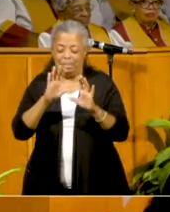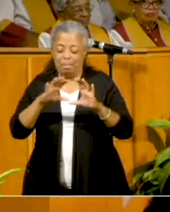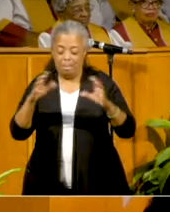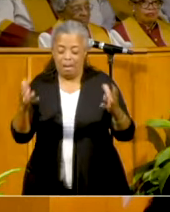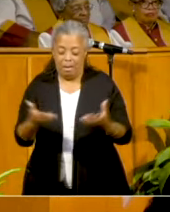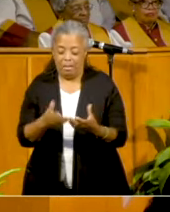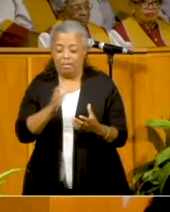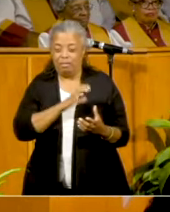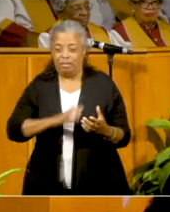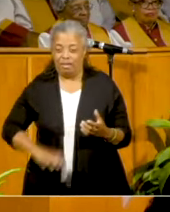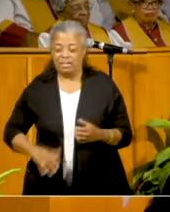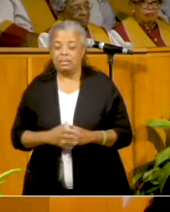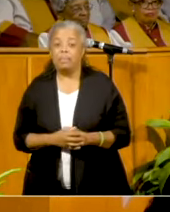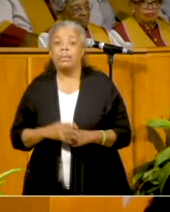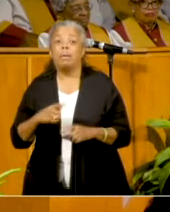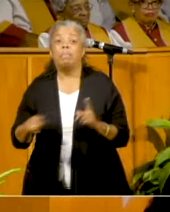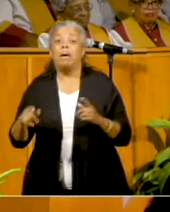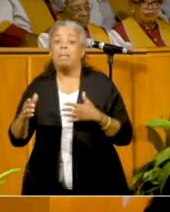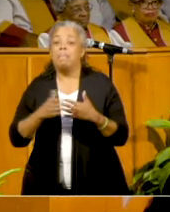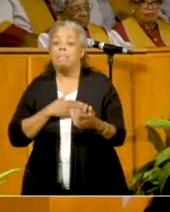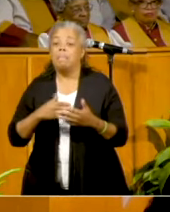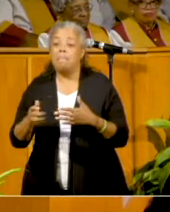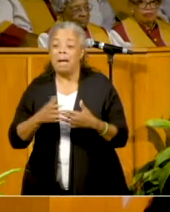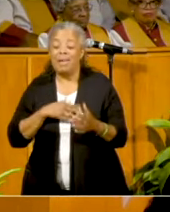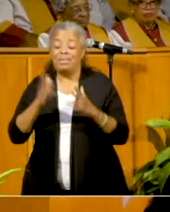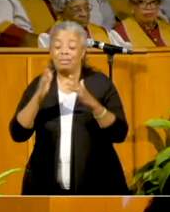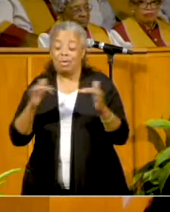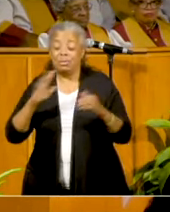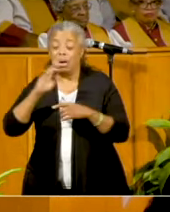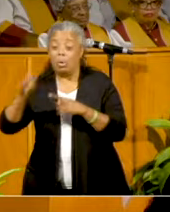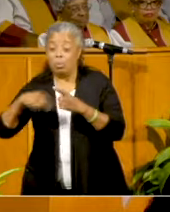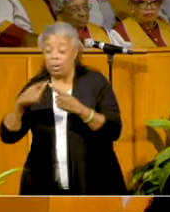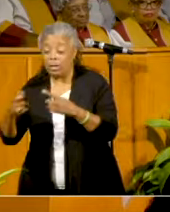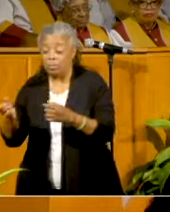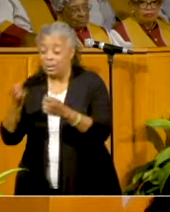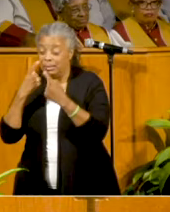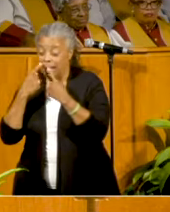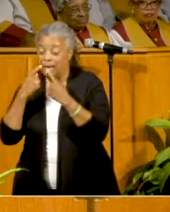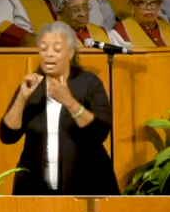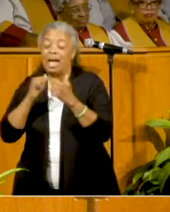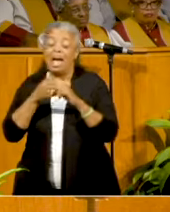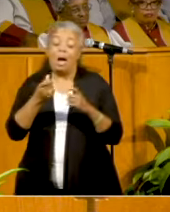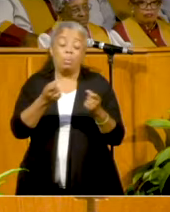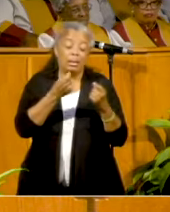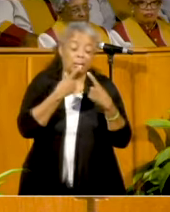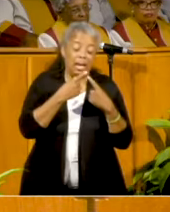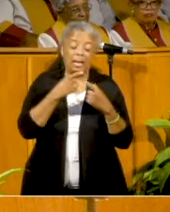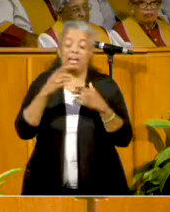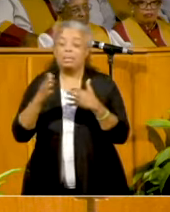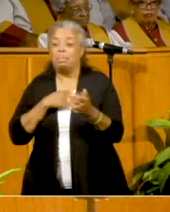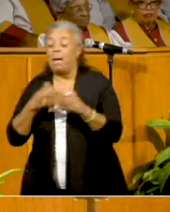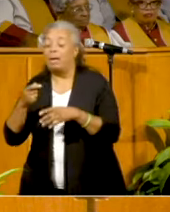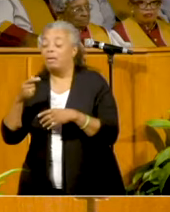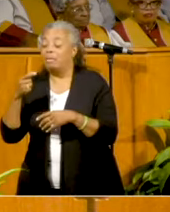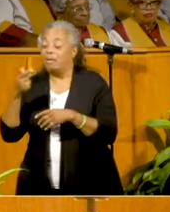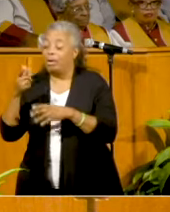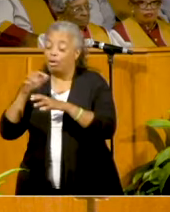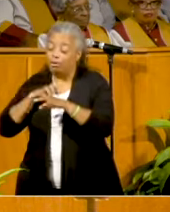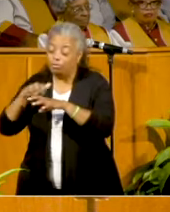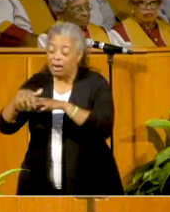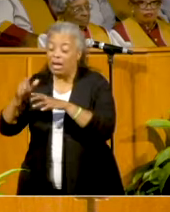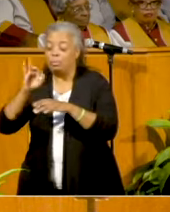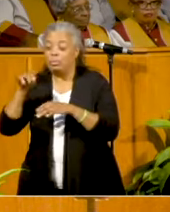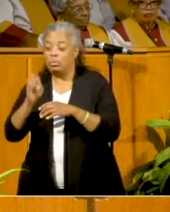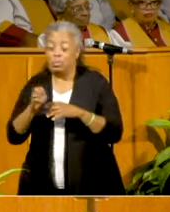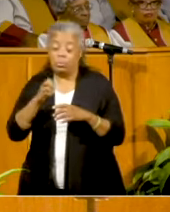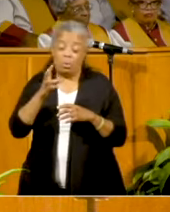Christ. But despite our diversity of when we take it and how we take it, and whether it's grape juice or wine, or